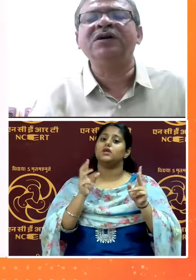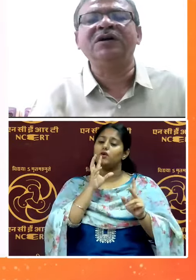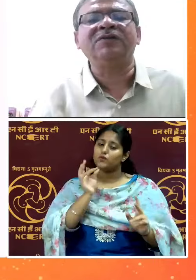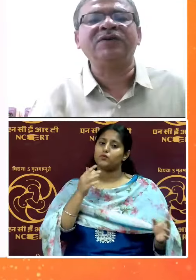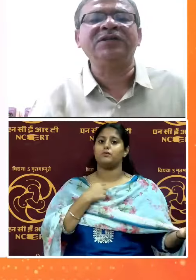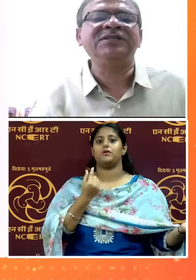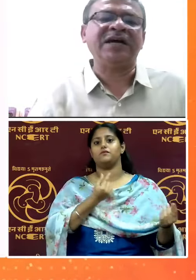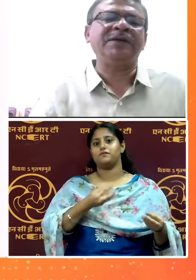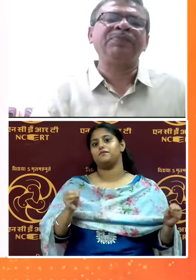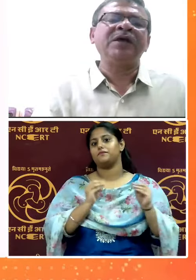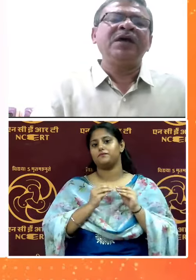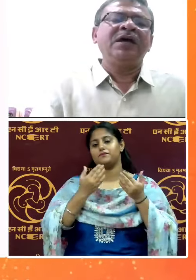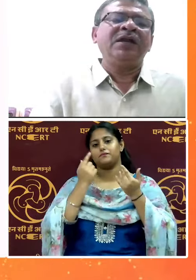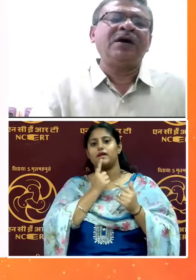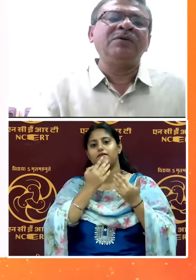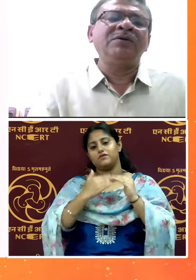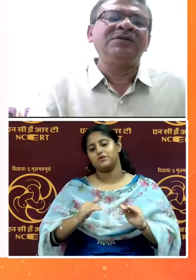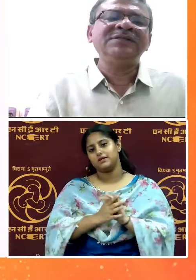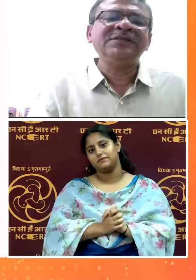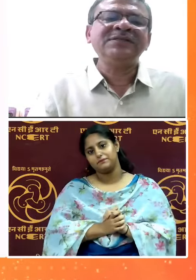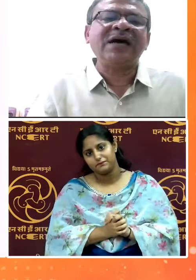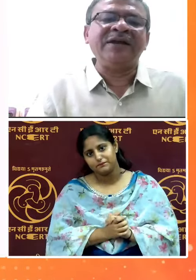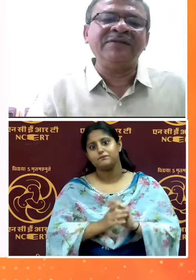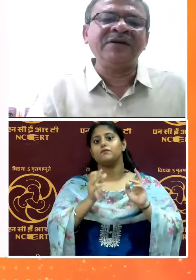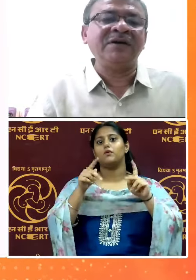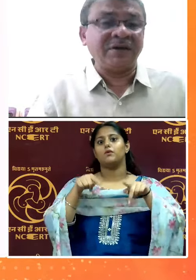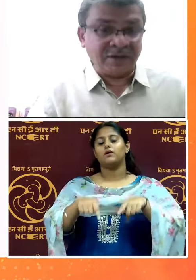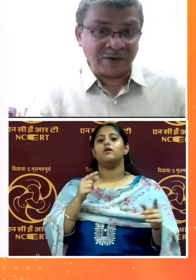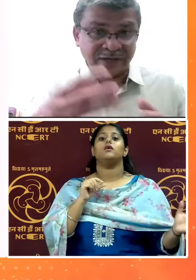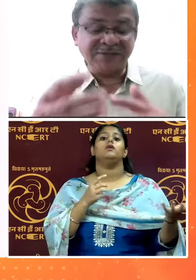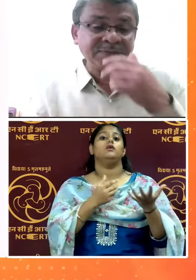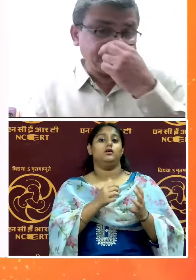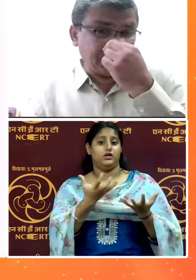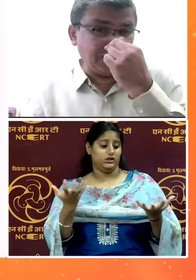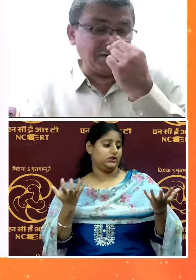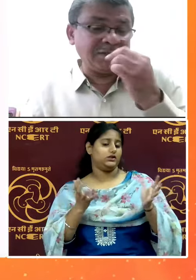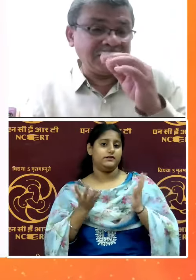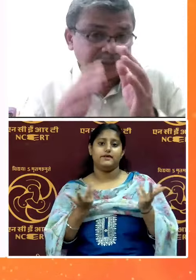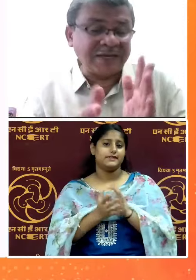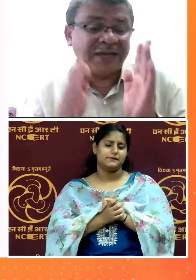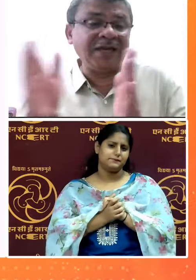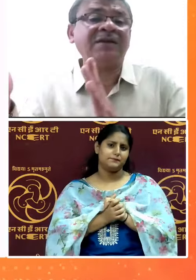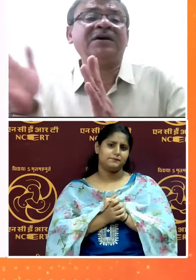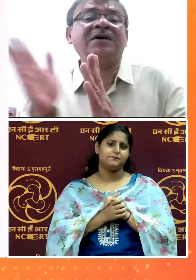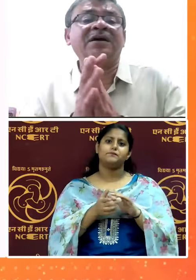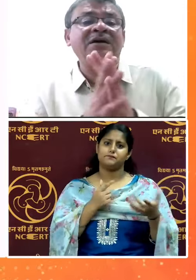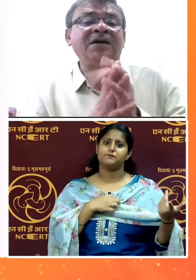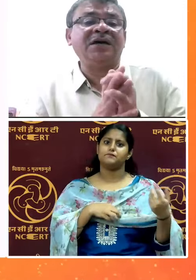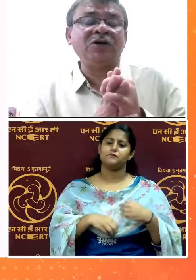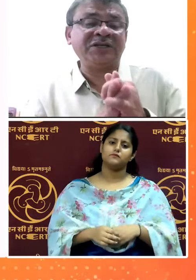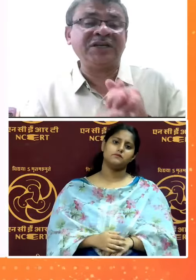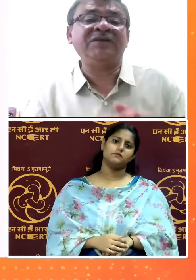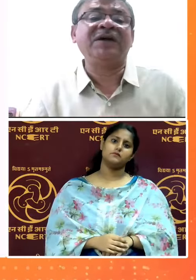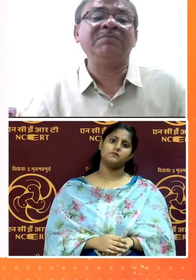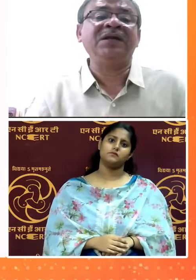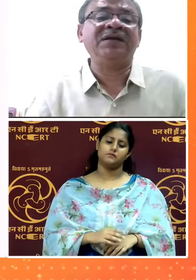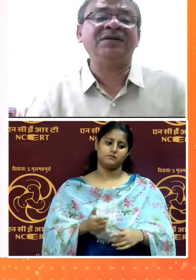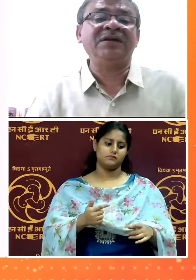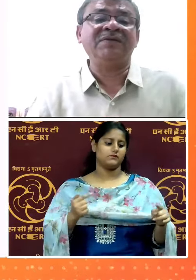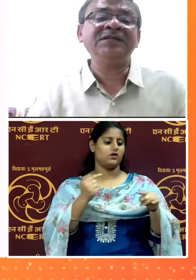useful for the child. Now this is another device. It's again an